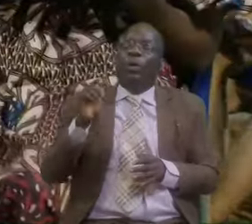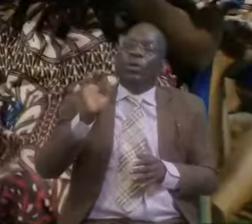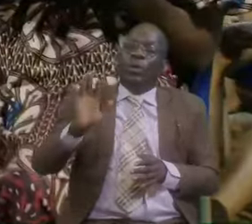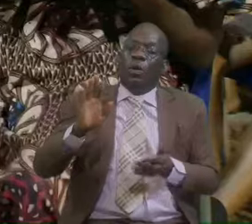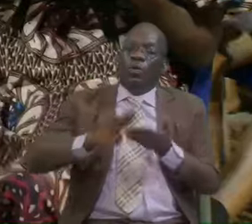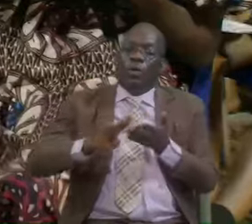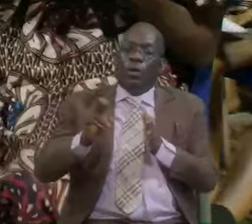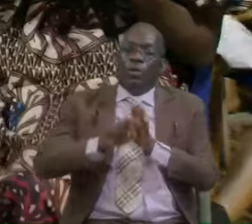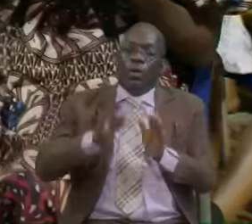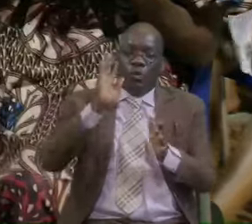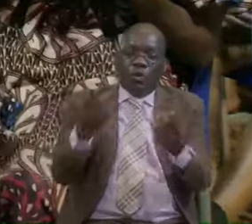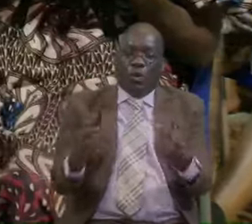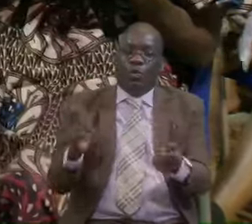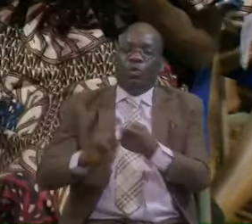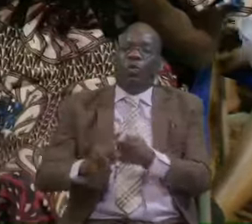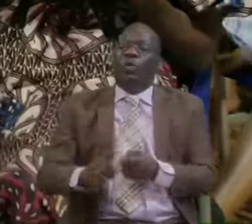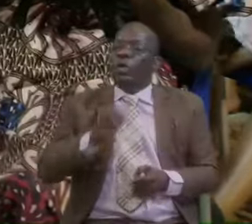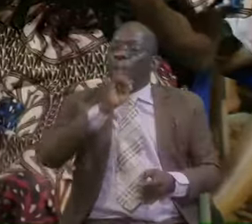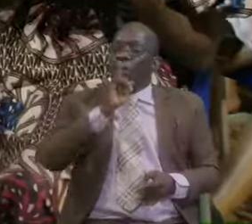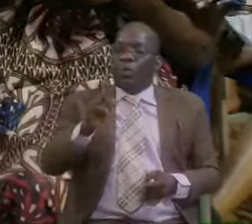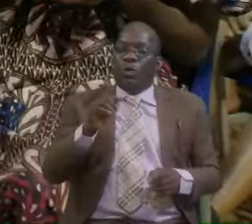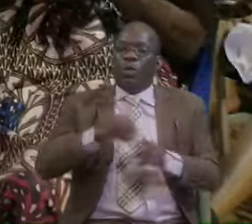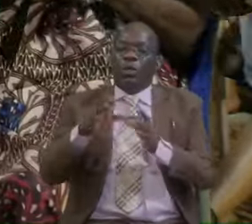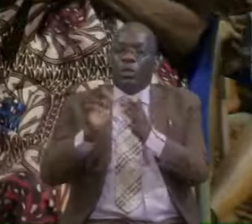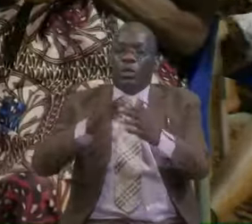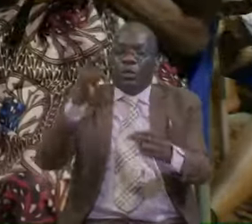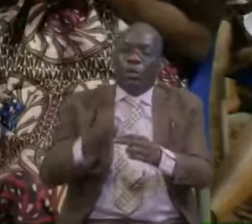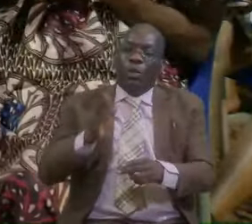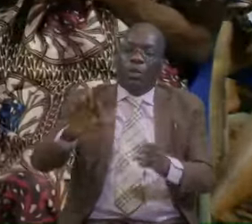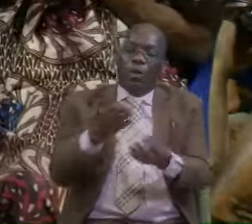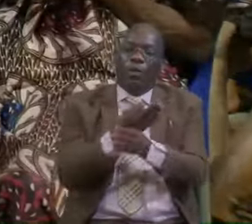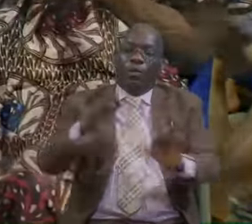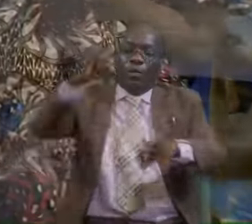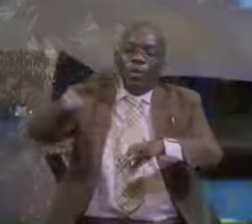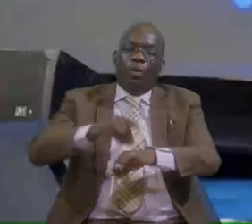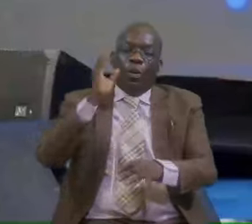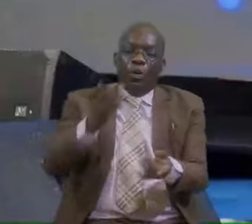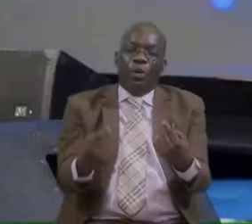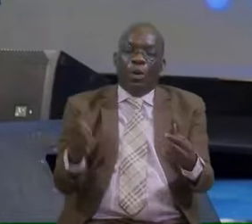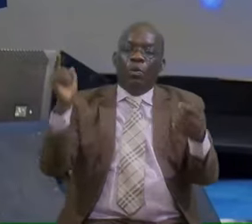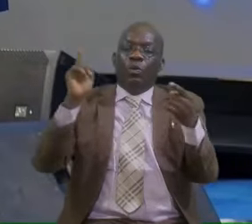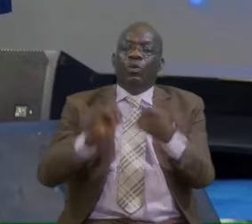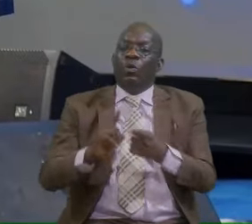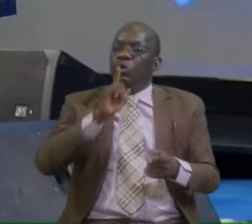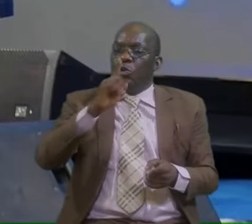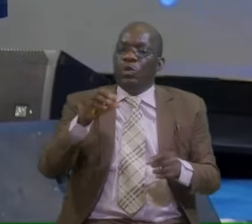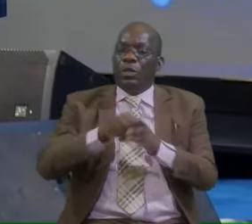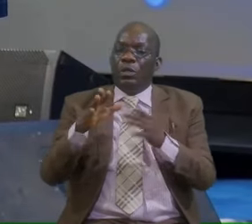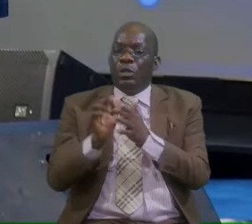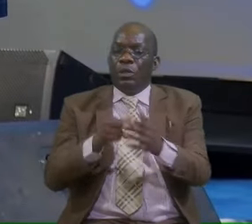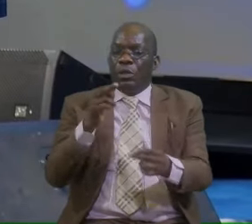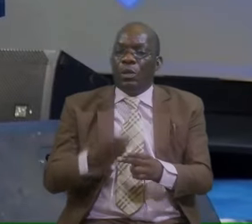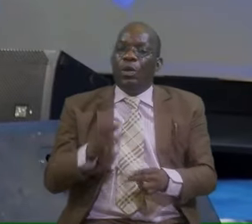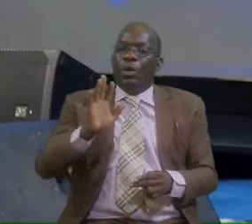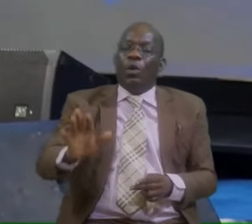now. Your freedom is going to come to reality now. Your salvation is going to come to